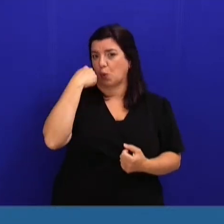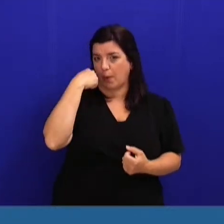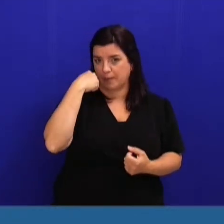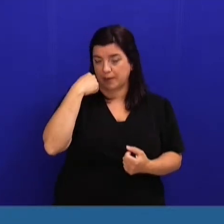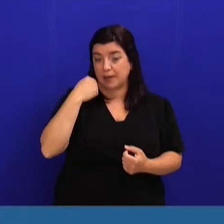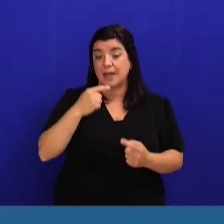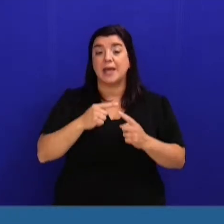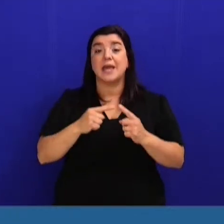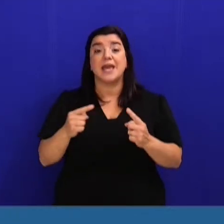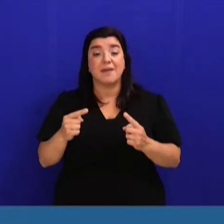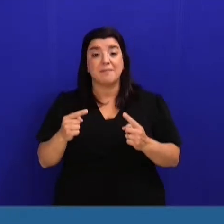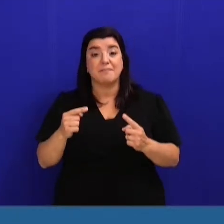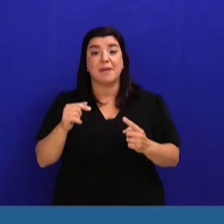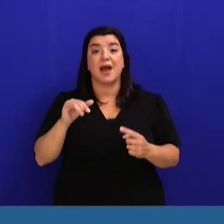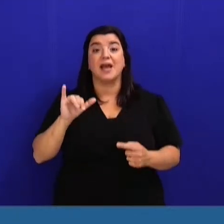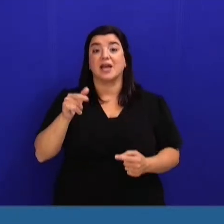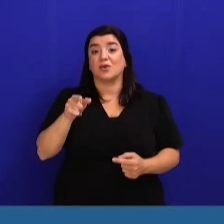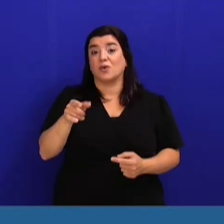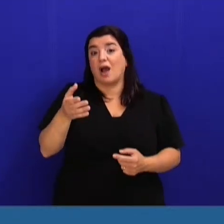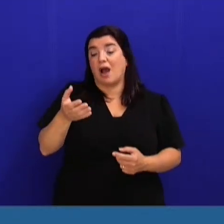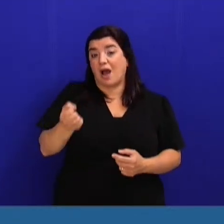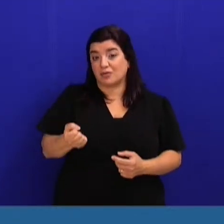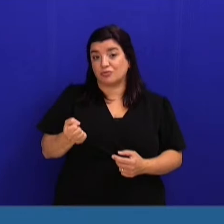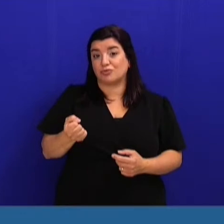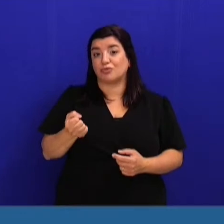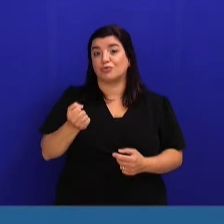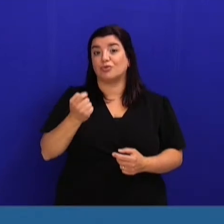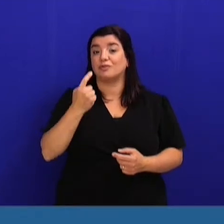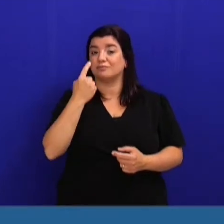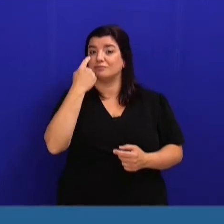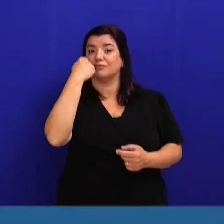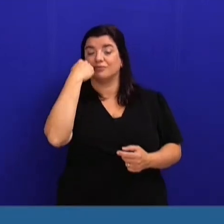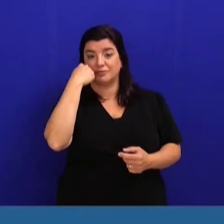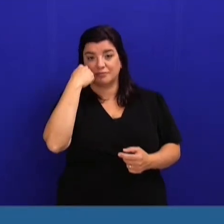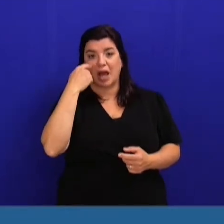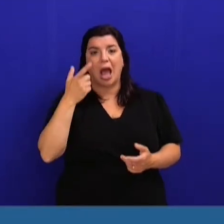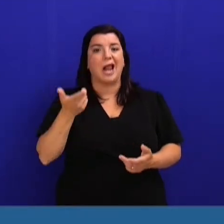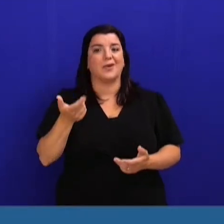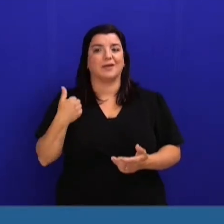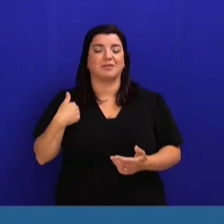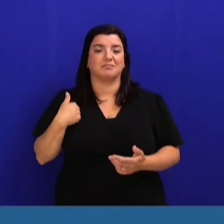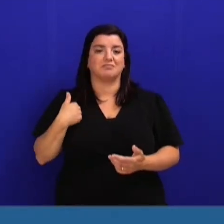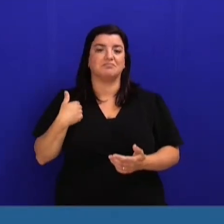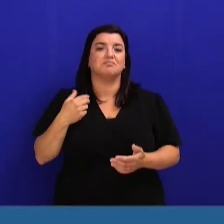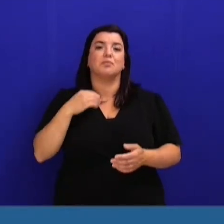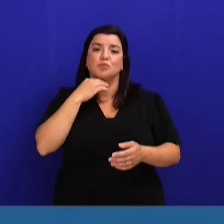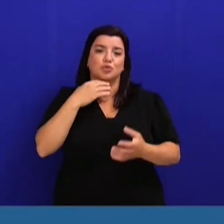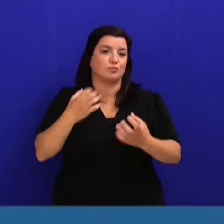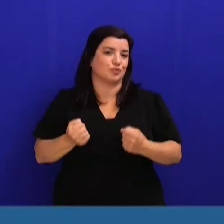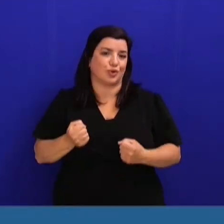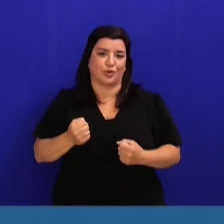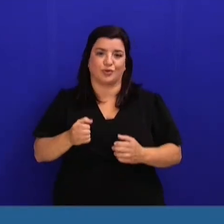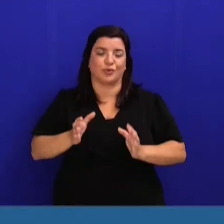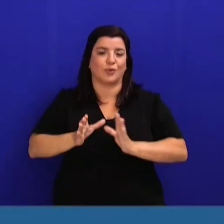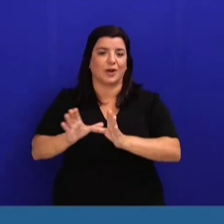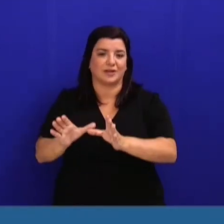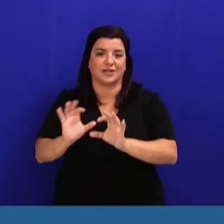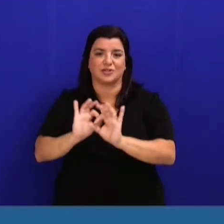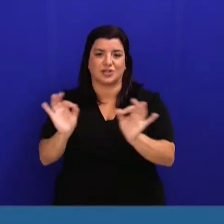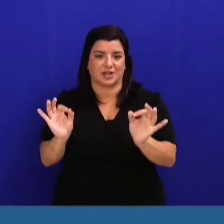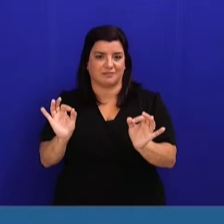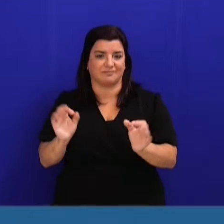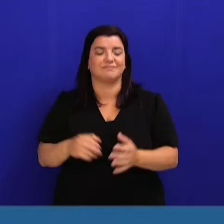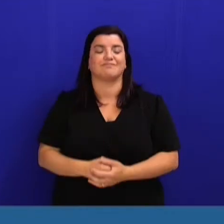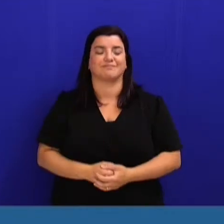minn Malta li sa issa biss għandna il-Maltese vaccination certificate li huwa recognized, dan il-persuna jrid ikun ġab miegħu negative